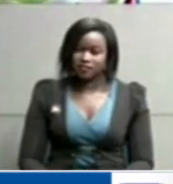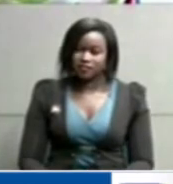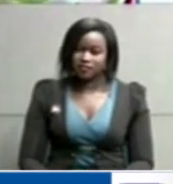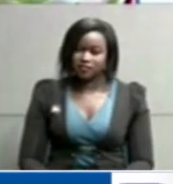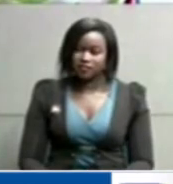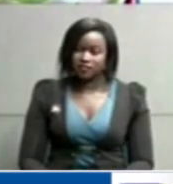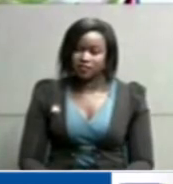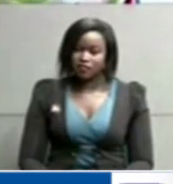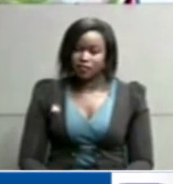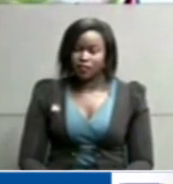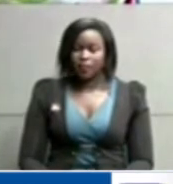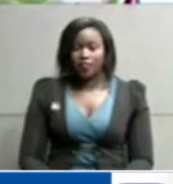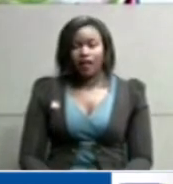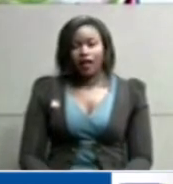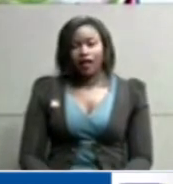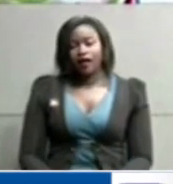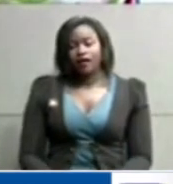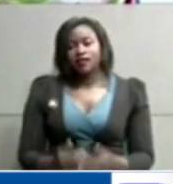Now, for the